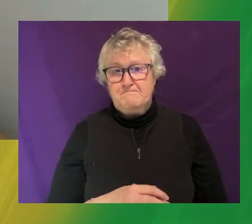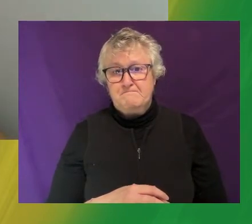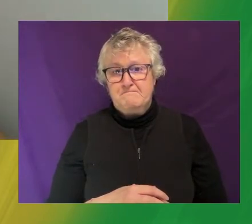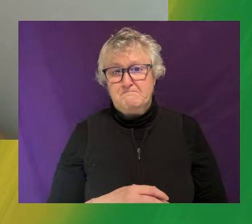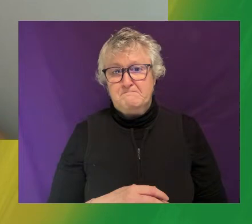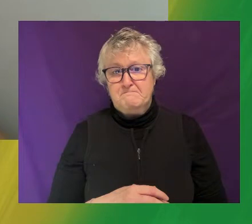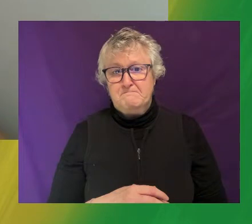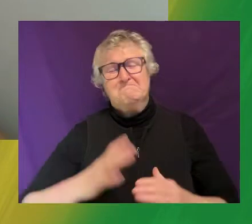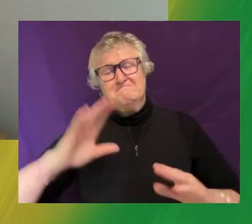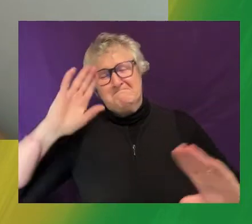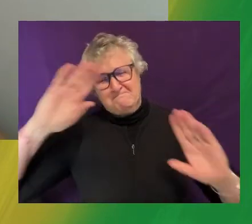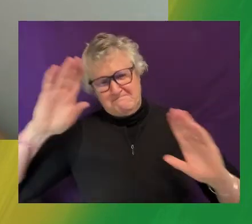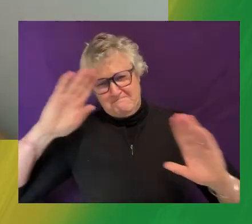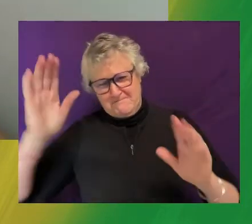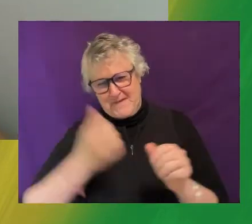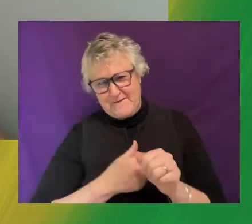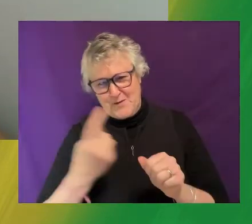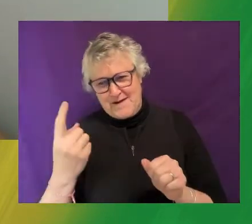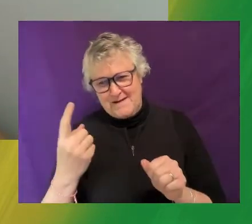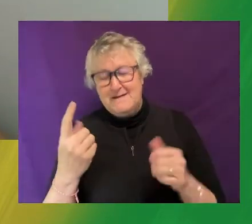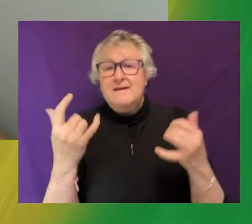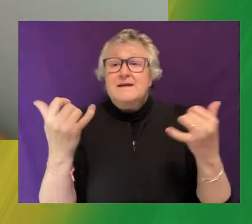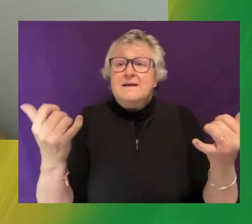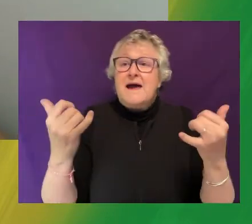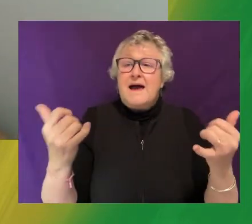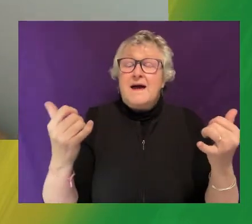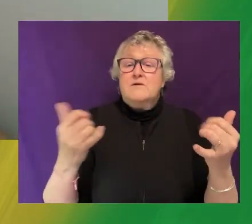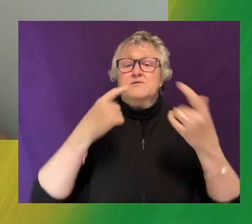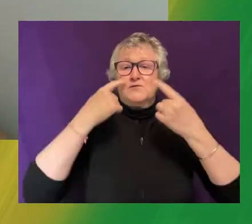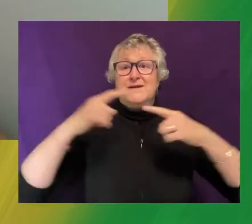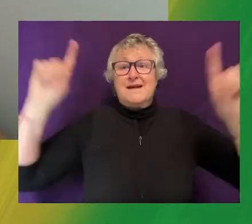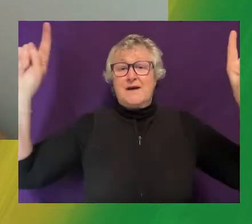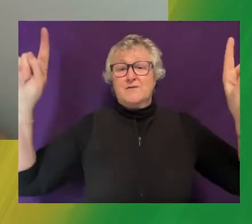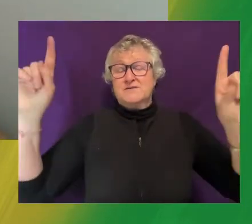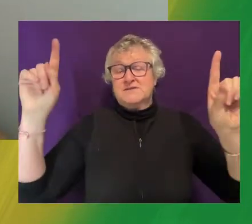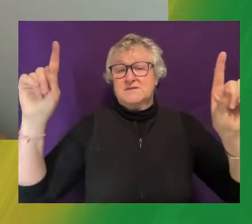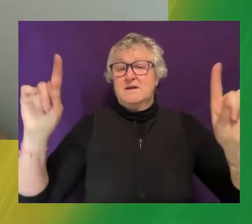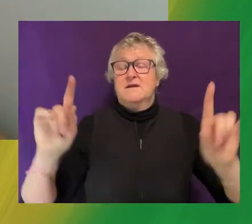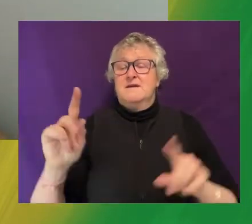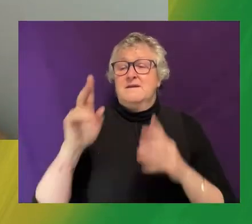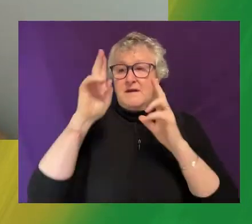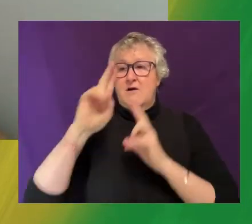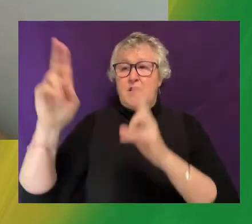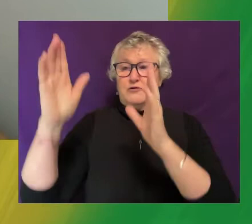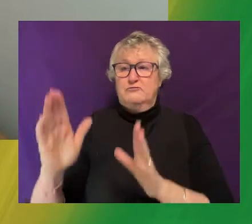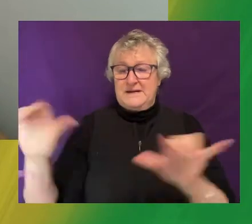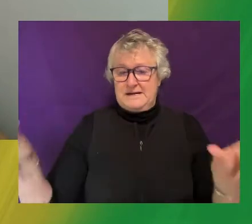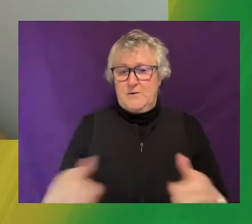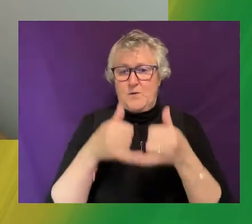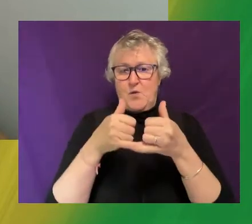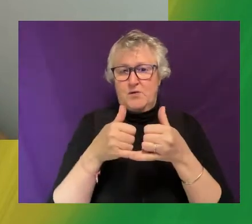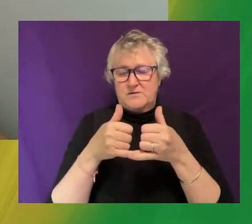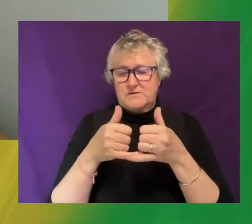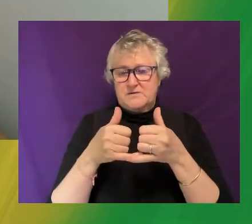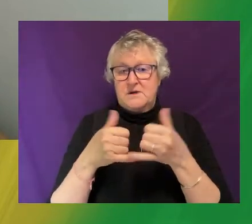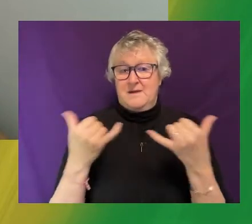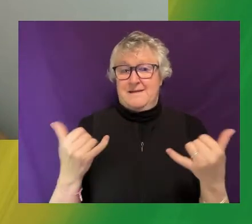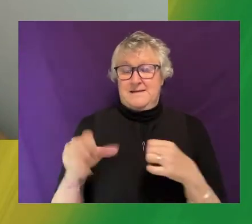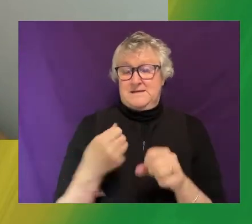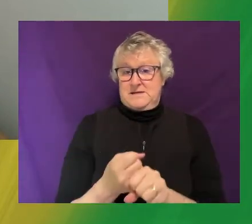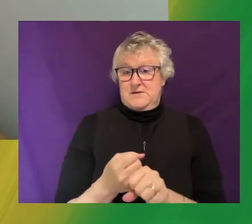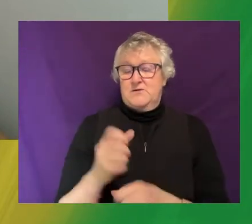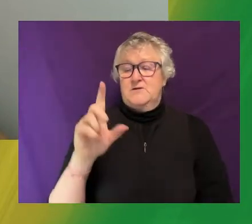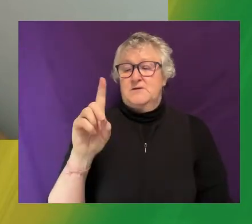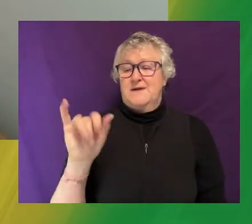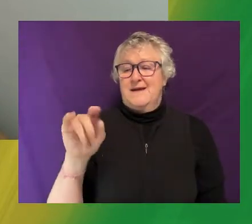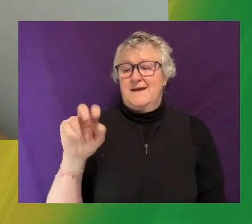Greetings, everyone. And now to announce our honorees. This year's True Triton awardees are Diana Falk Rai, class of